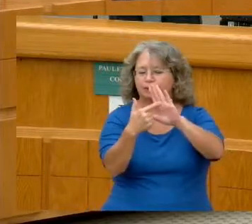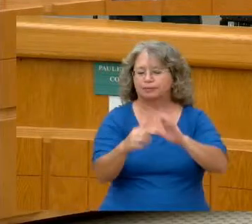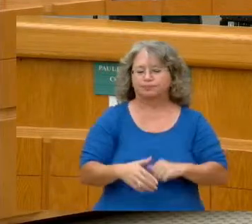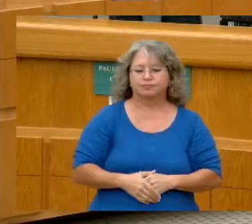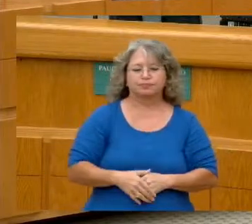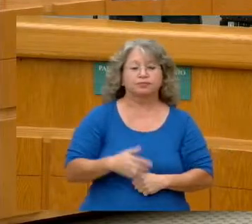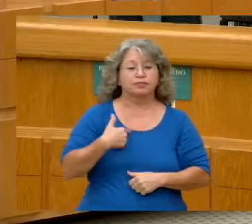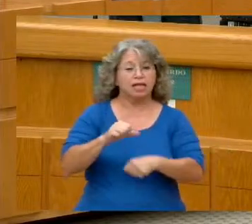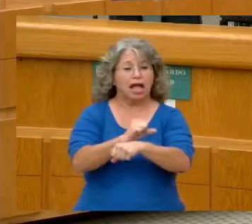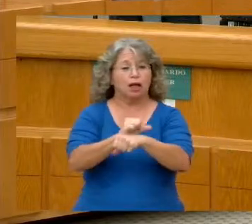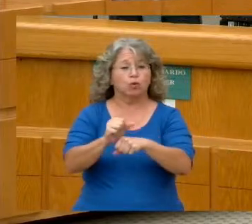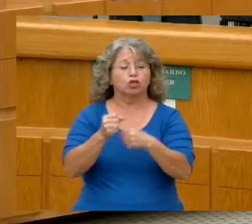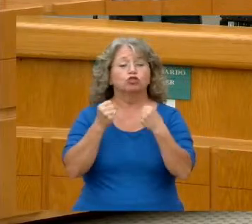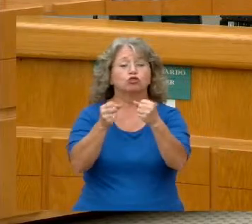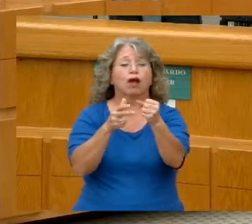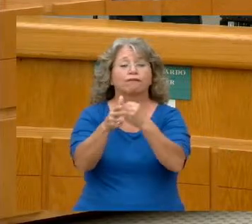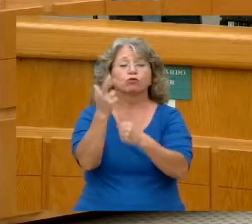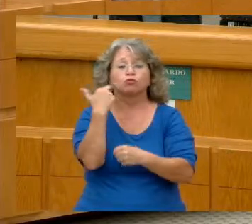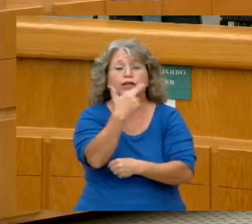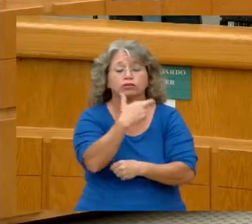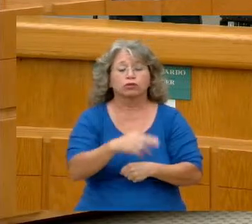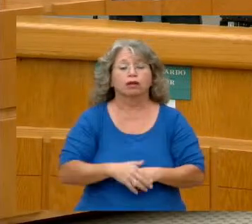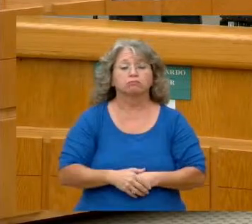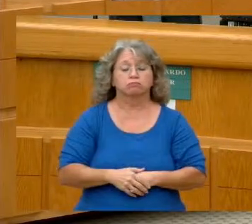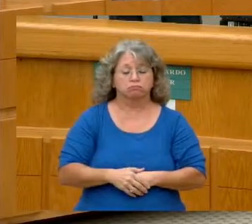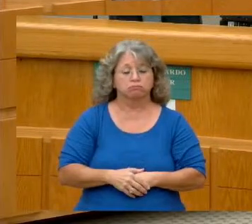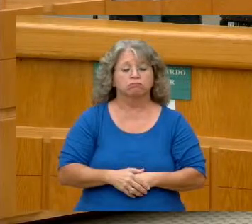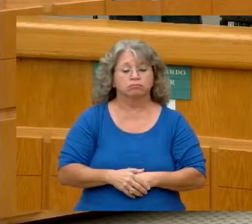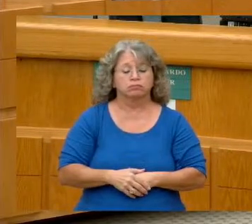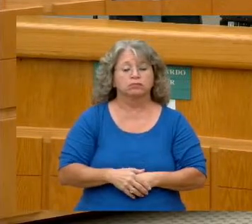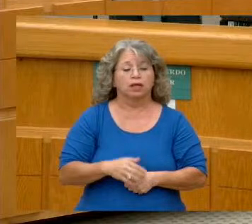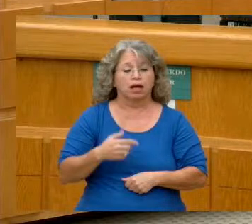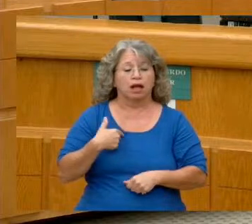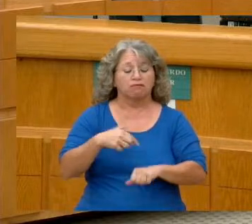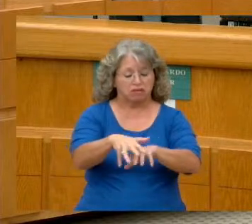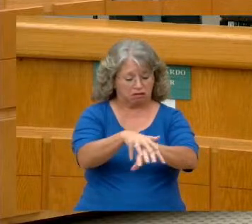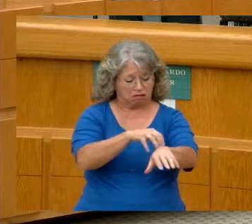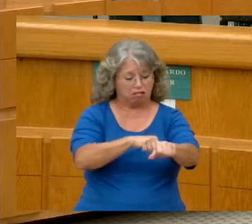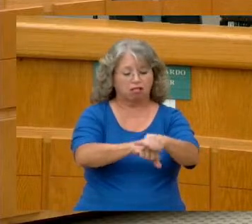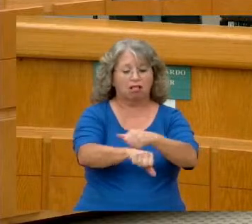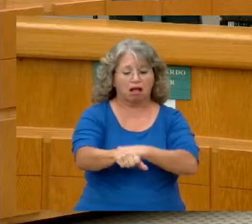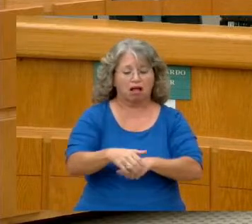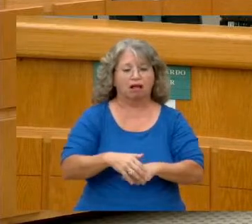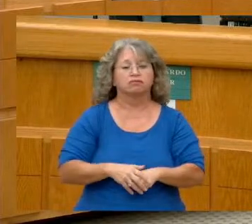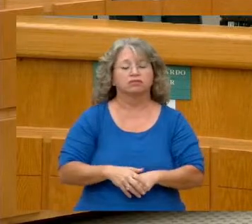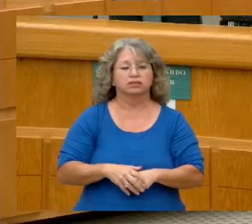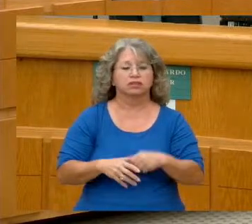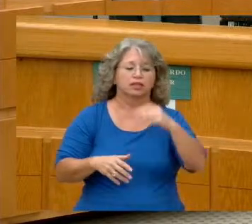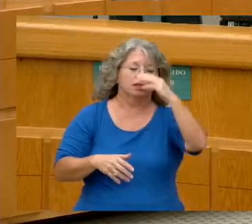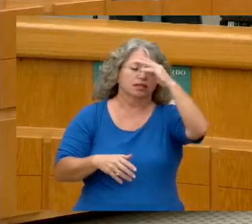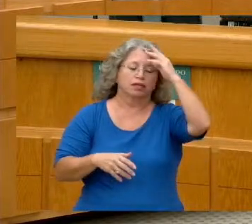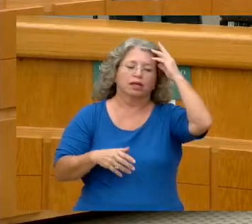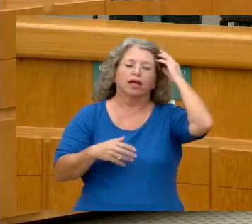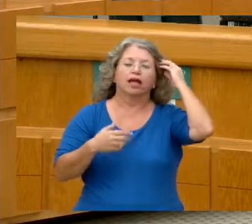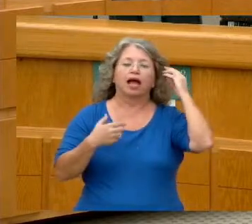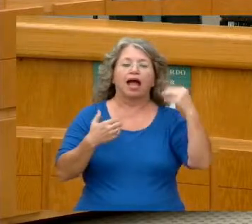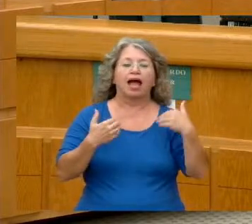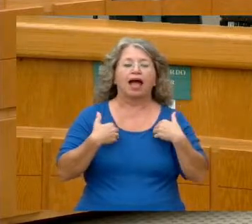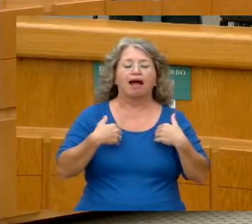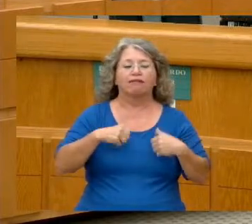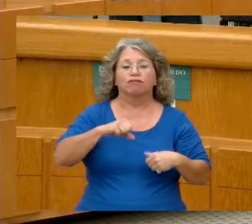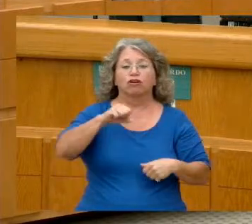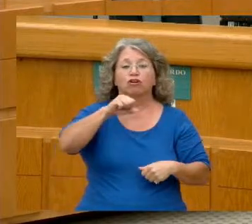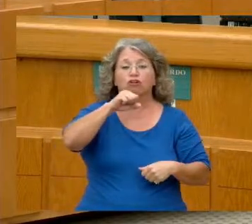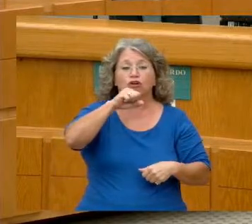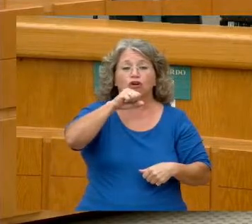my cough, but I'm wearing my gloves the way the restaurant owners told me to wear my gloves, but I'm covering my cough, and you're coming through the